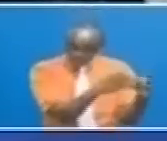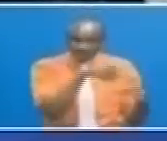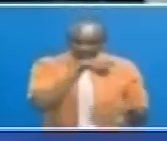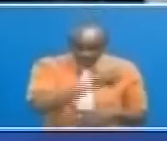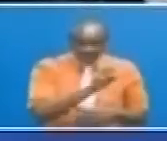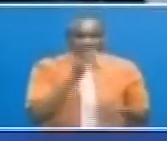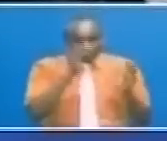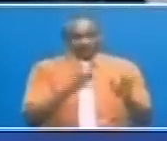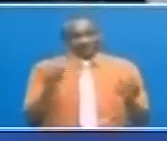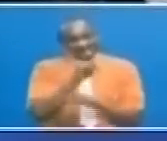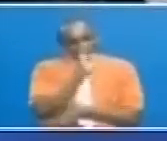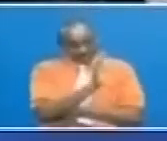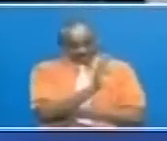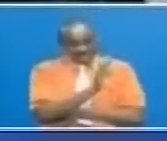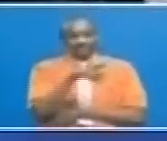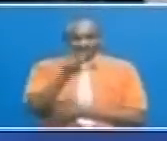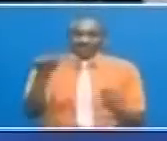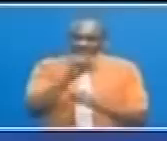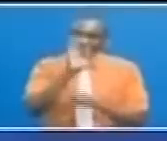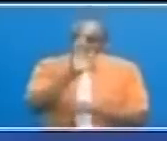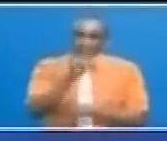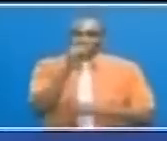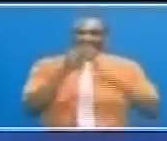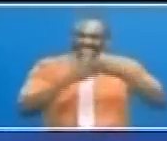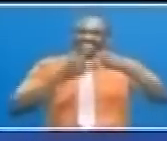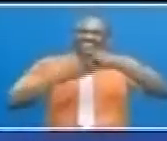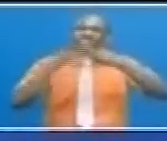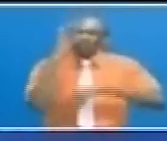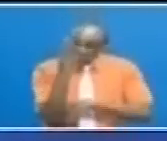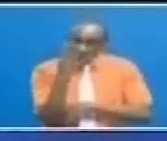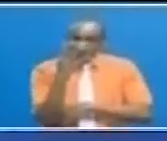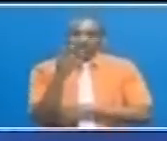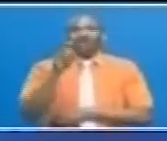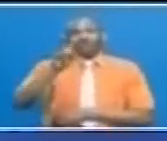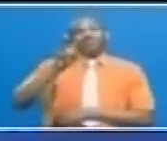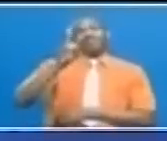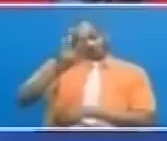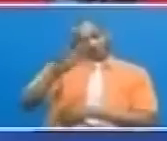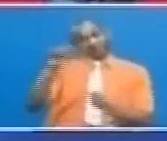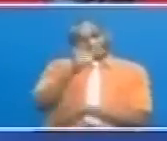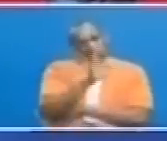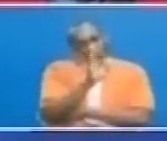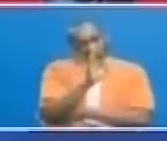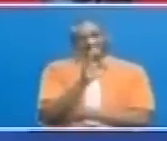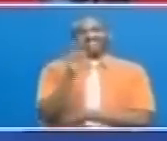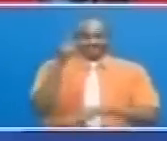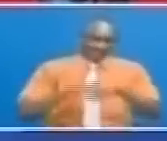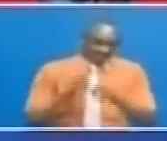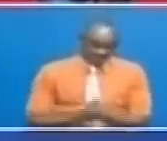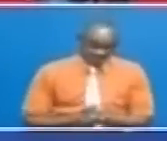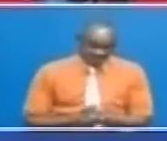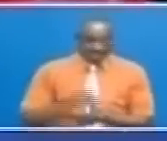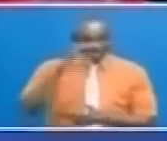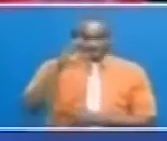vintage car enthusiast Leslie Carvel will drive her 1970 VW Beetle in the Concour for the second time.